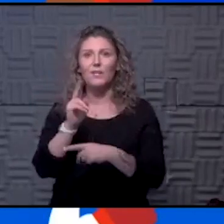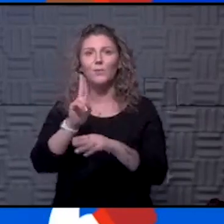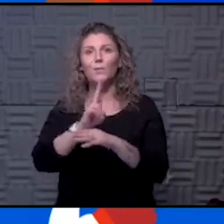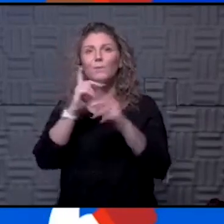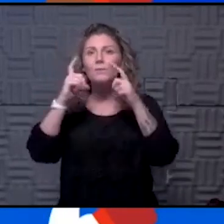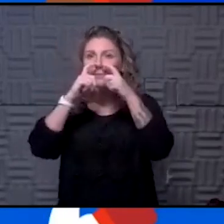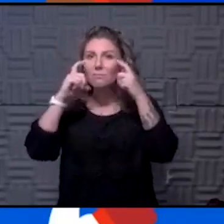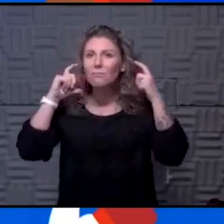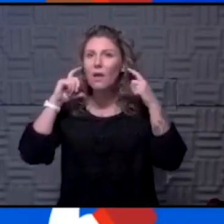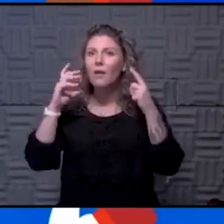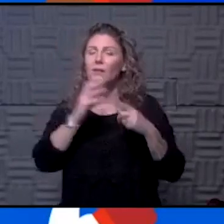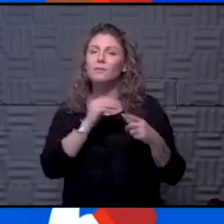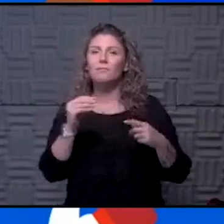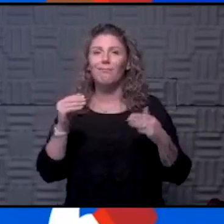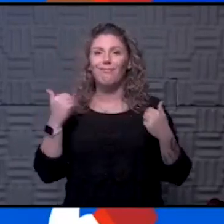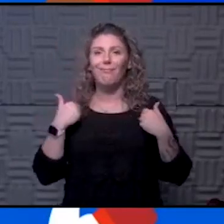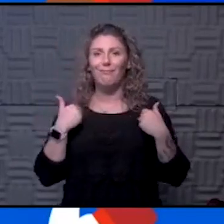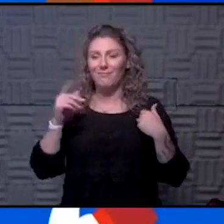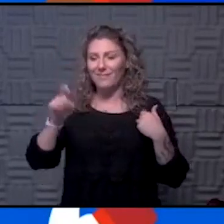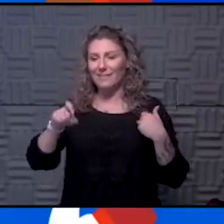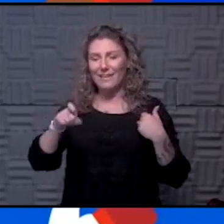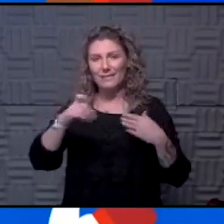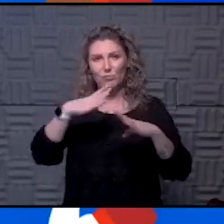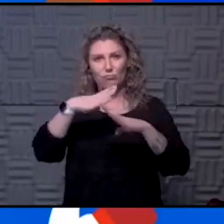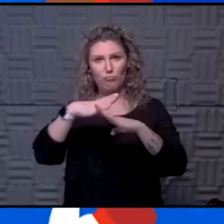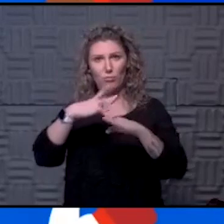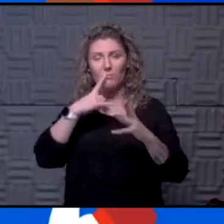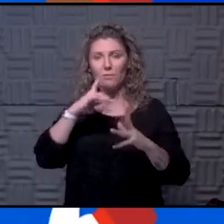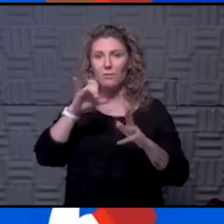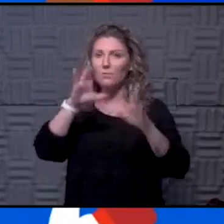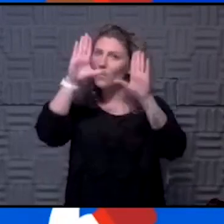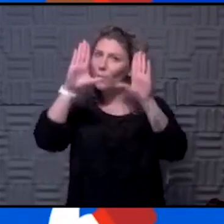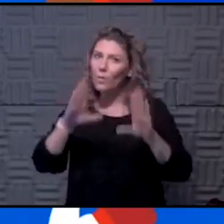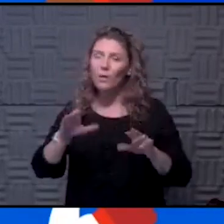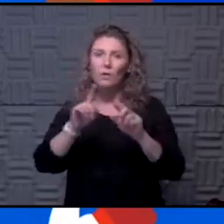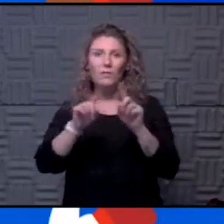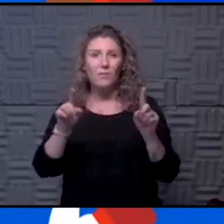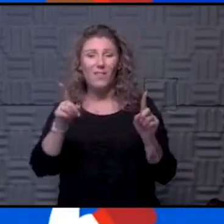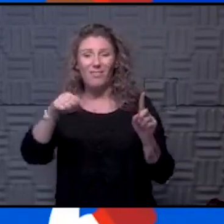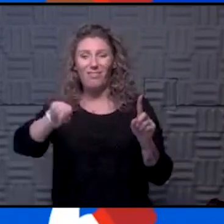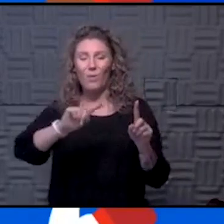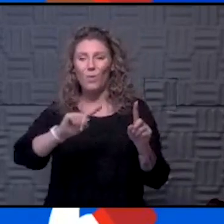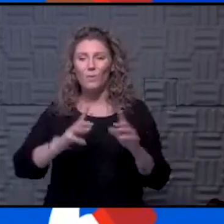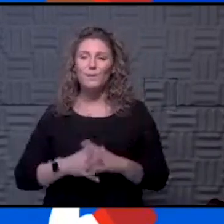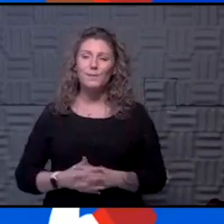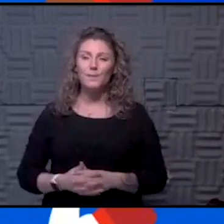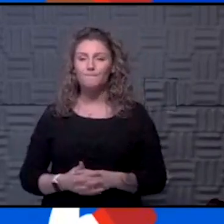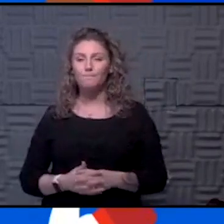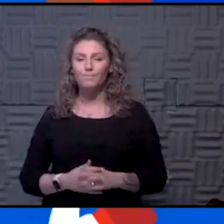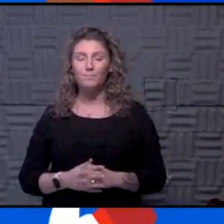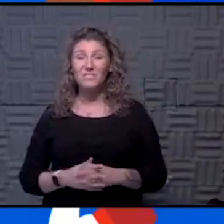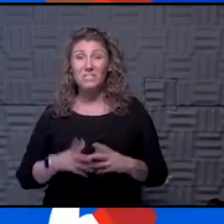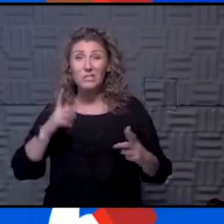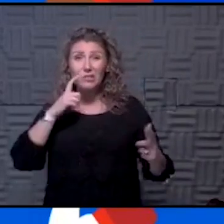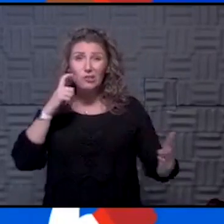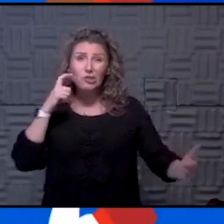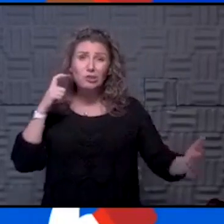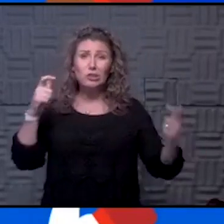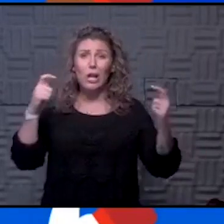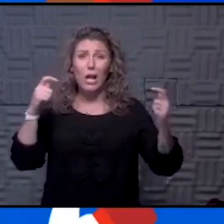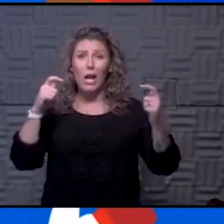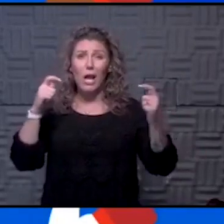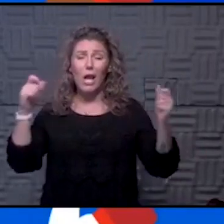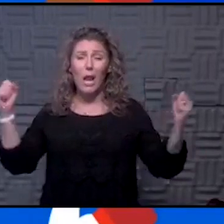wearing masks and taking the necessary precautions, that's a great thing. But those large crowds is